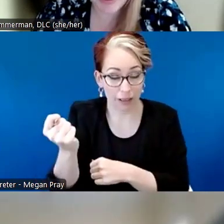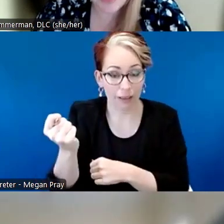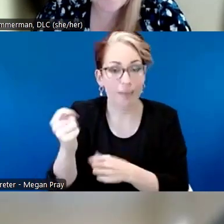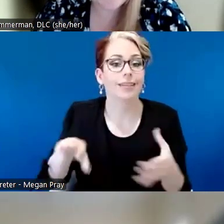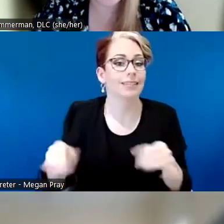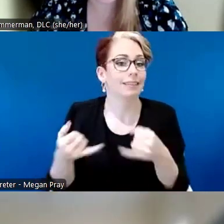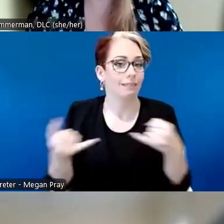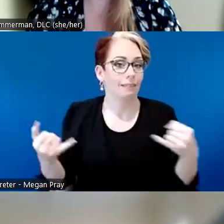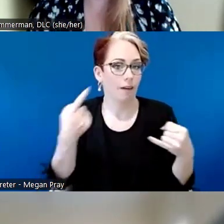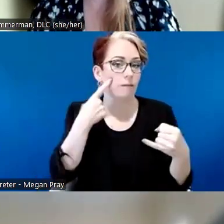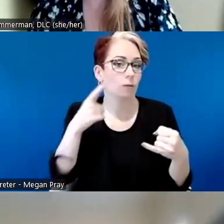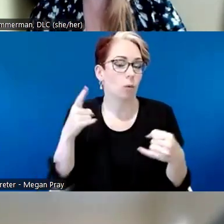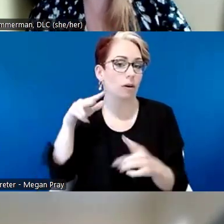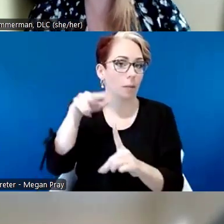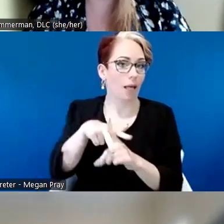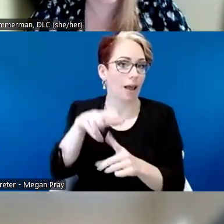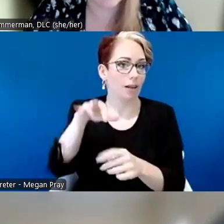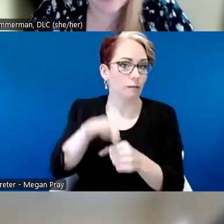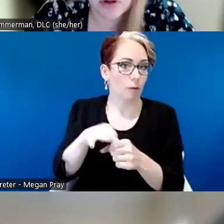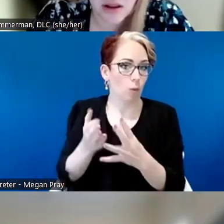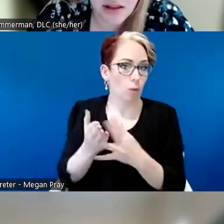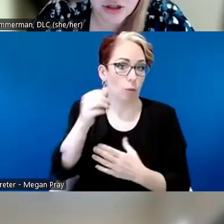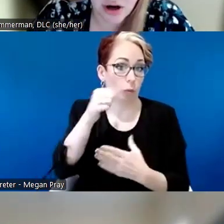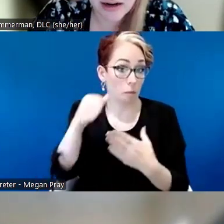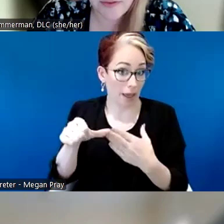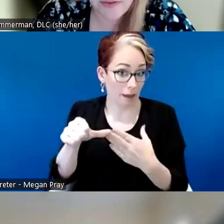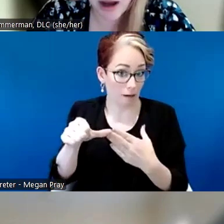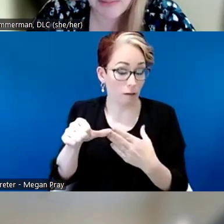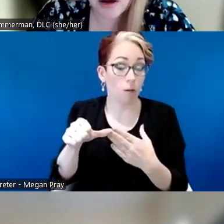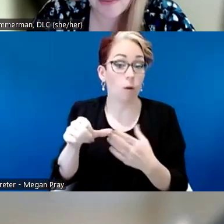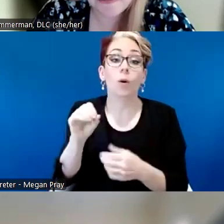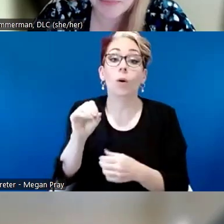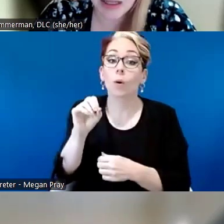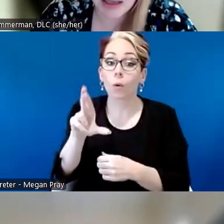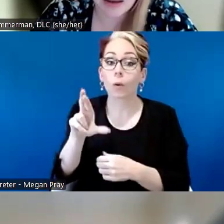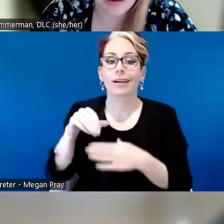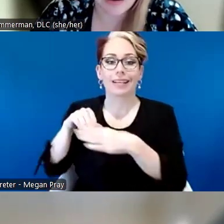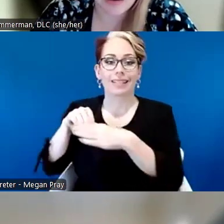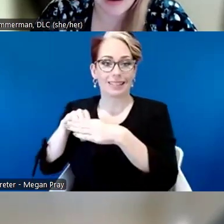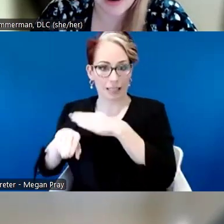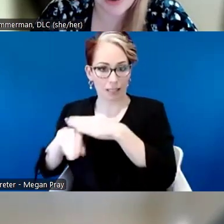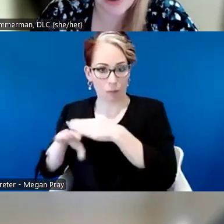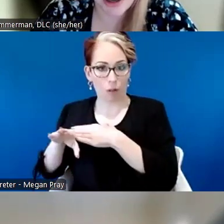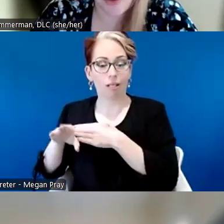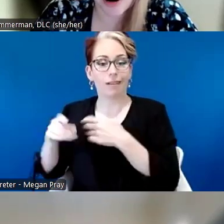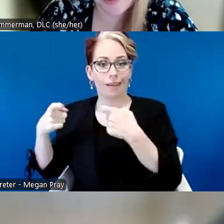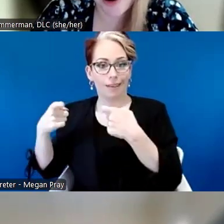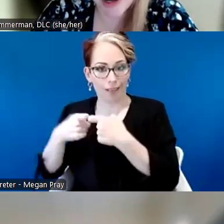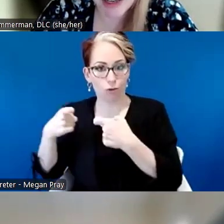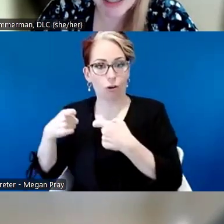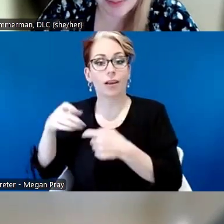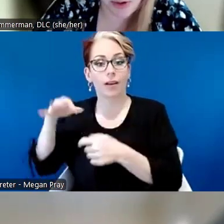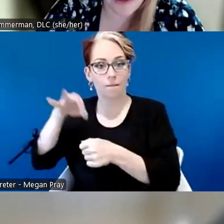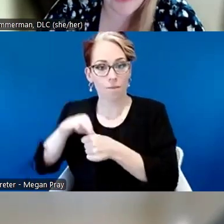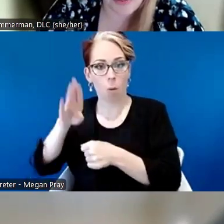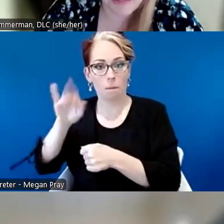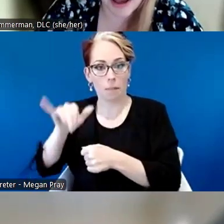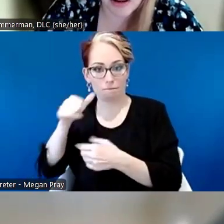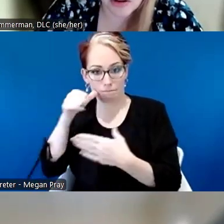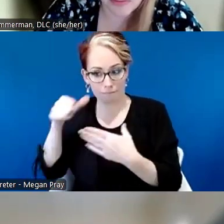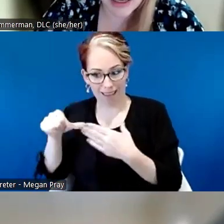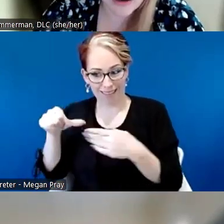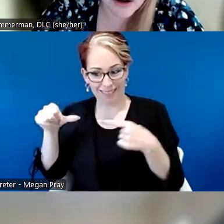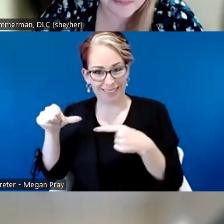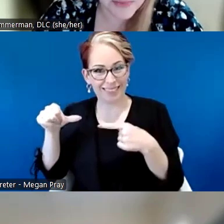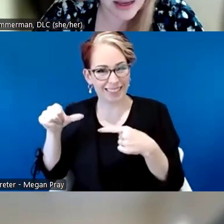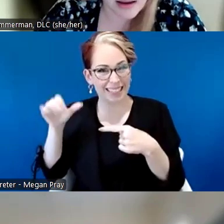vote by mail or by accessible electronic vote by mail. And you'll hear more about accessible vote by mail a